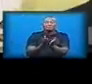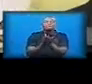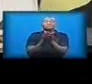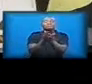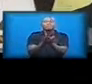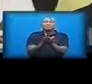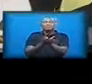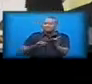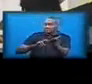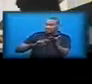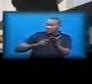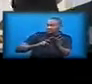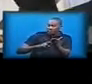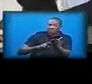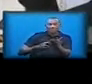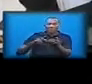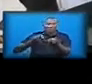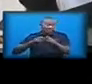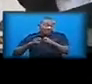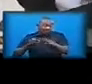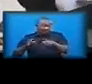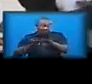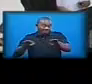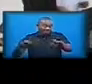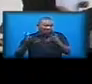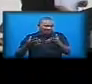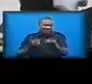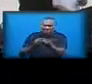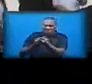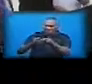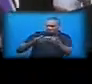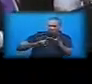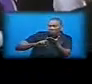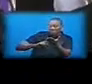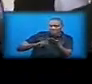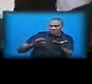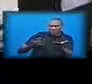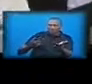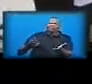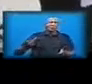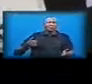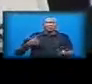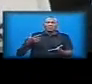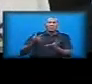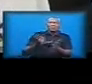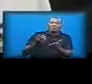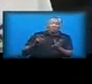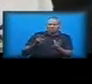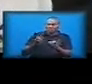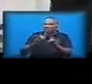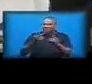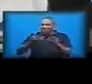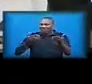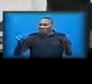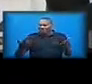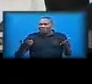this vessel is to service the oil rigs as well as the platforms. So if we take advantage of the local